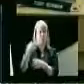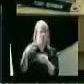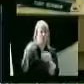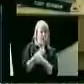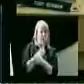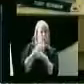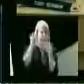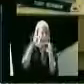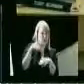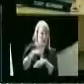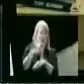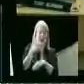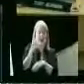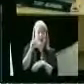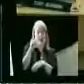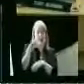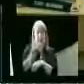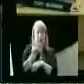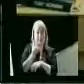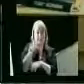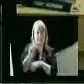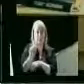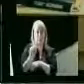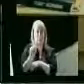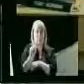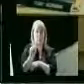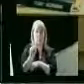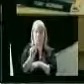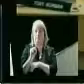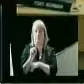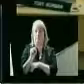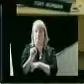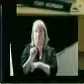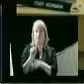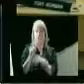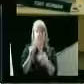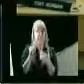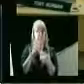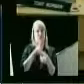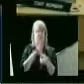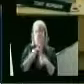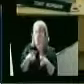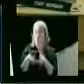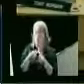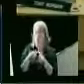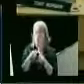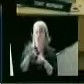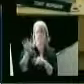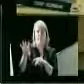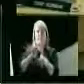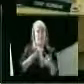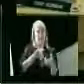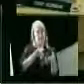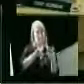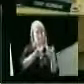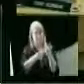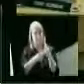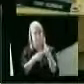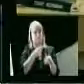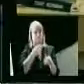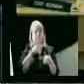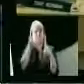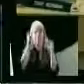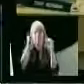Gibbs High School, very favorably viewed upon by his peers, by